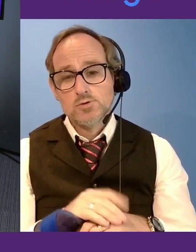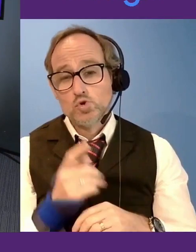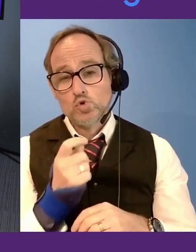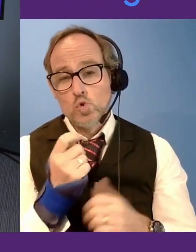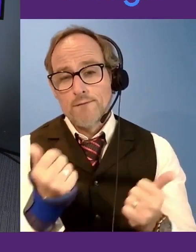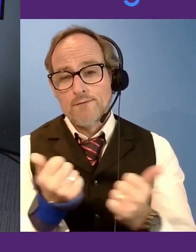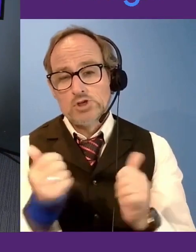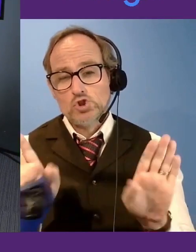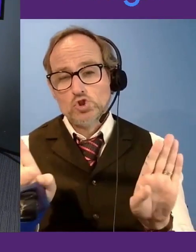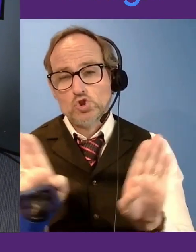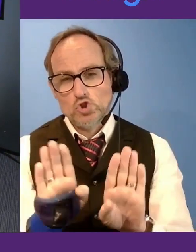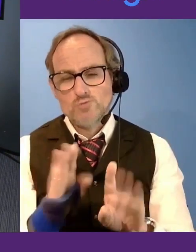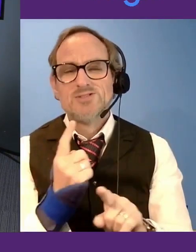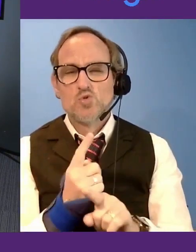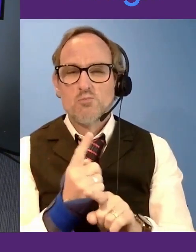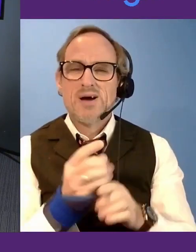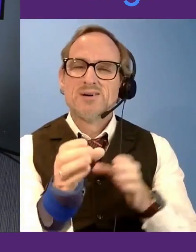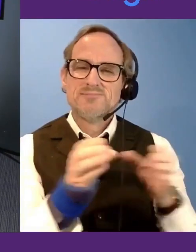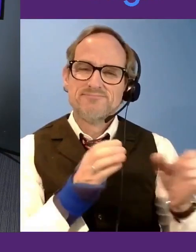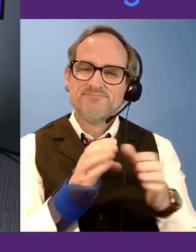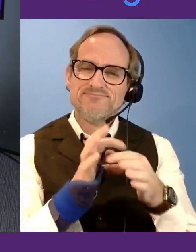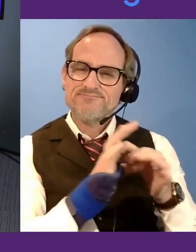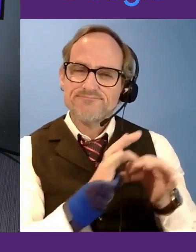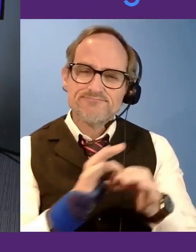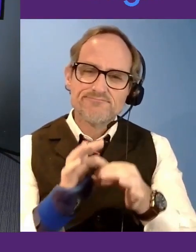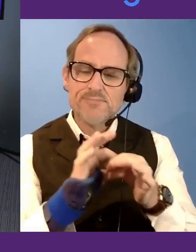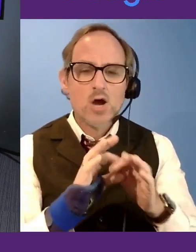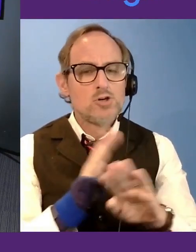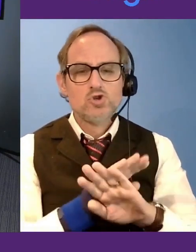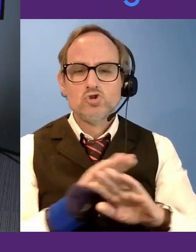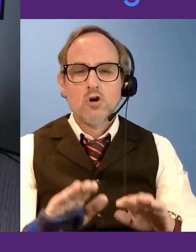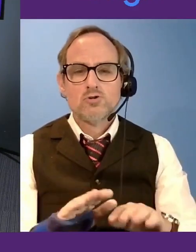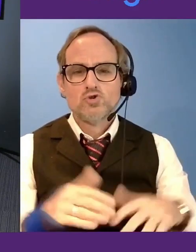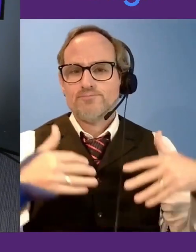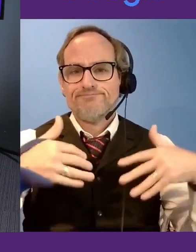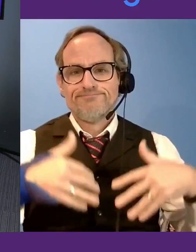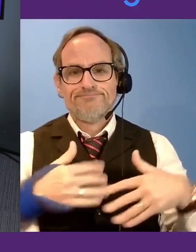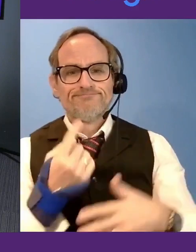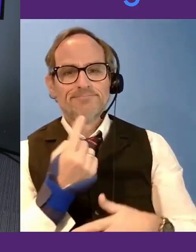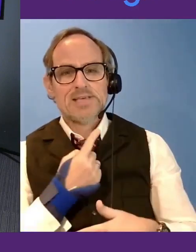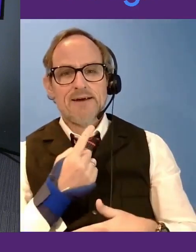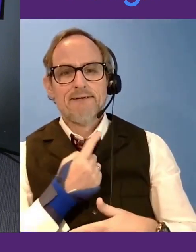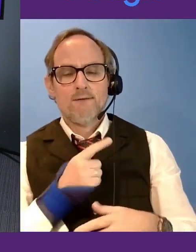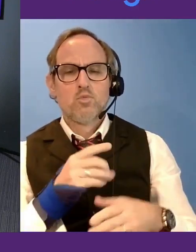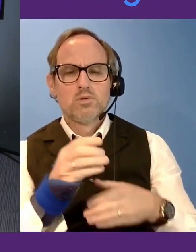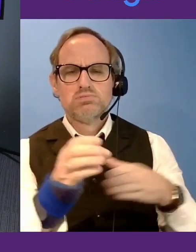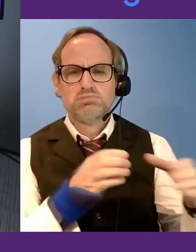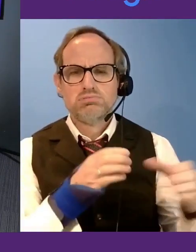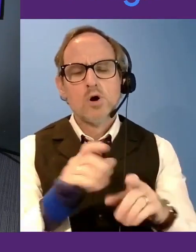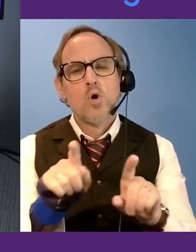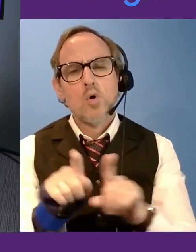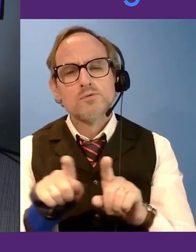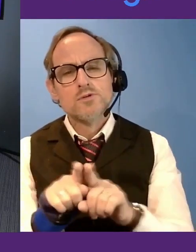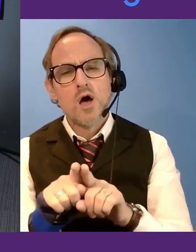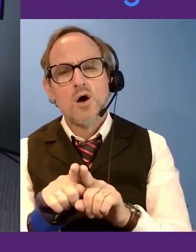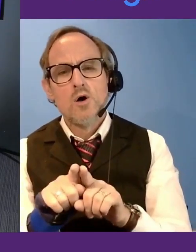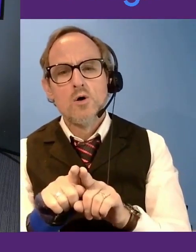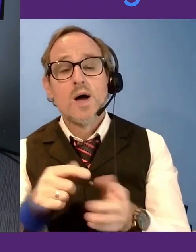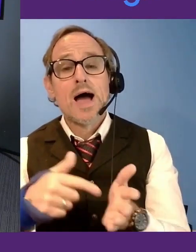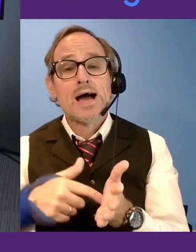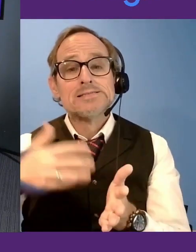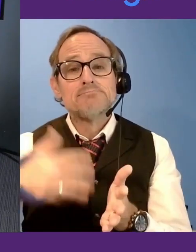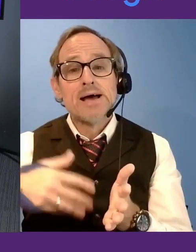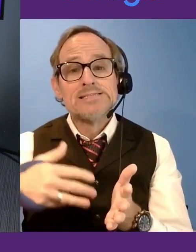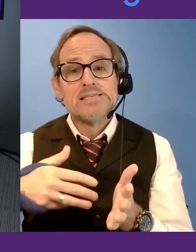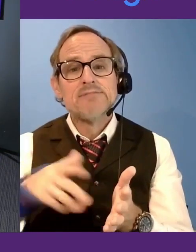wolf, be a pack wolf. We have retrofitting is expensive, and the